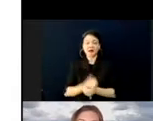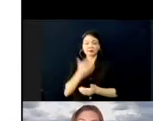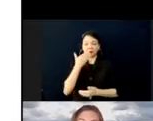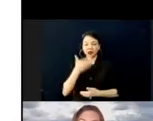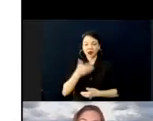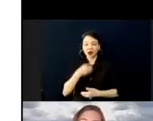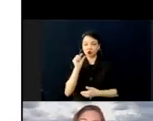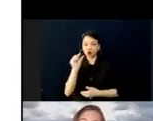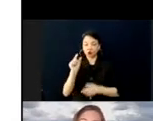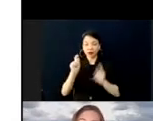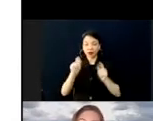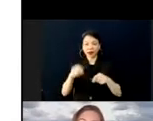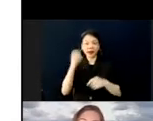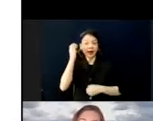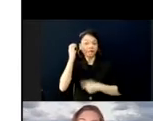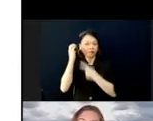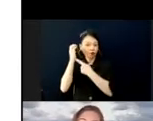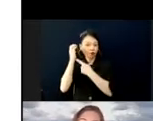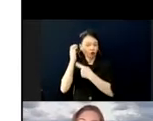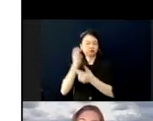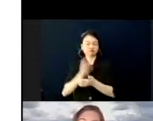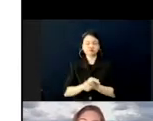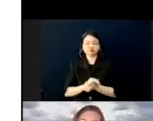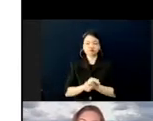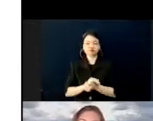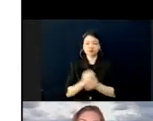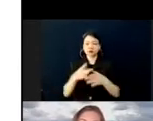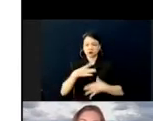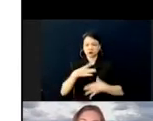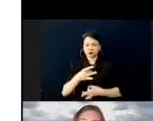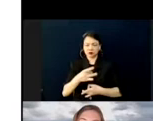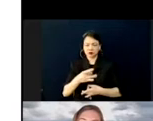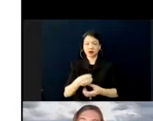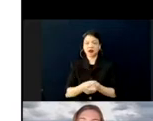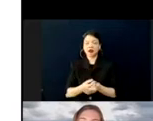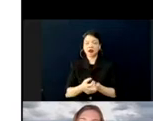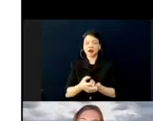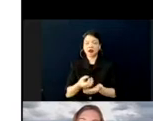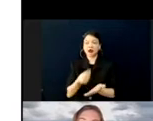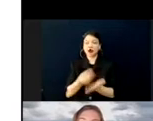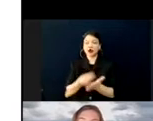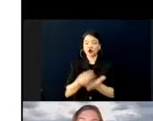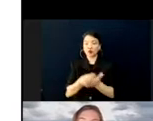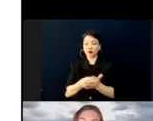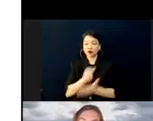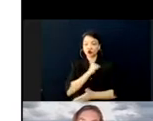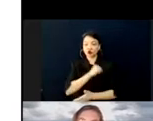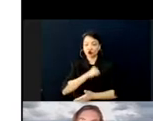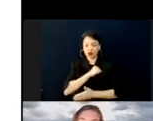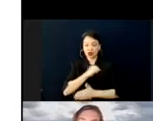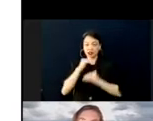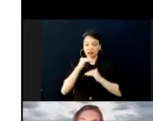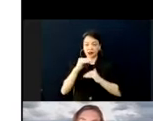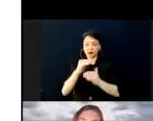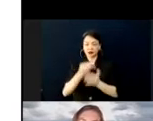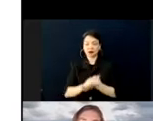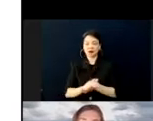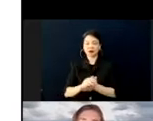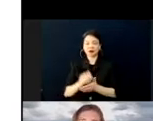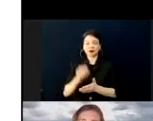that the social economic status and economic characteristics in light blue, and then the teal bars, the demographic and